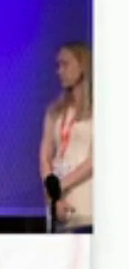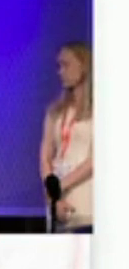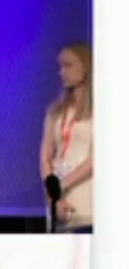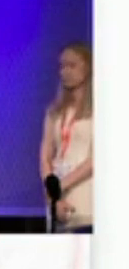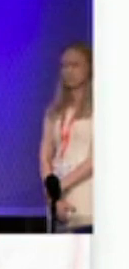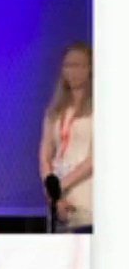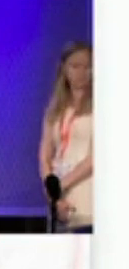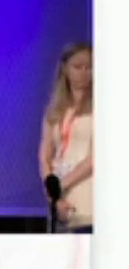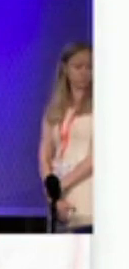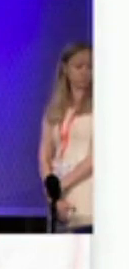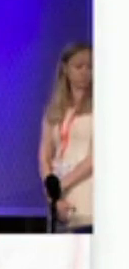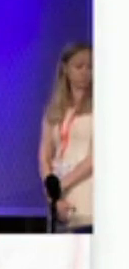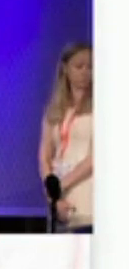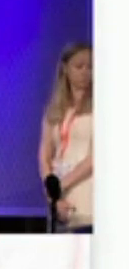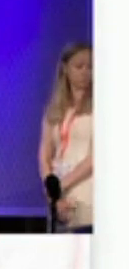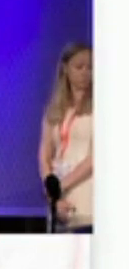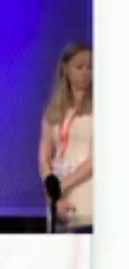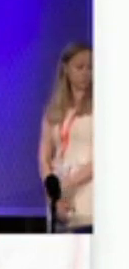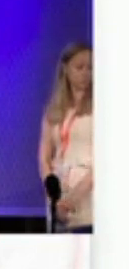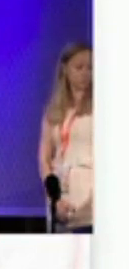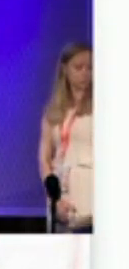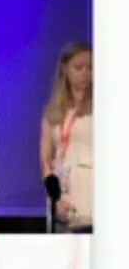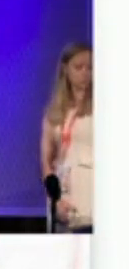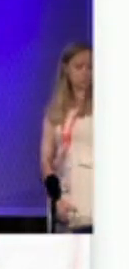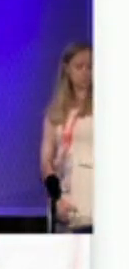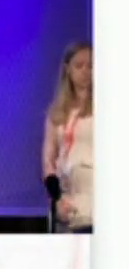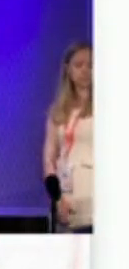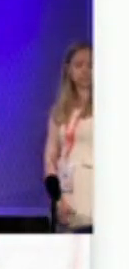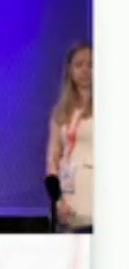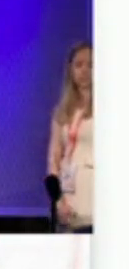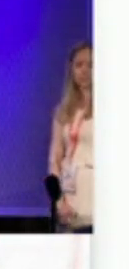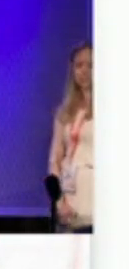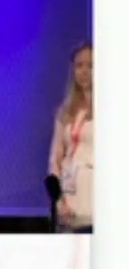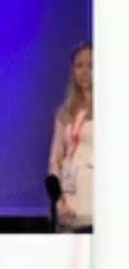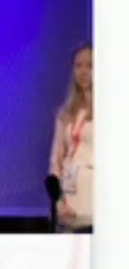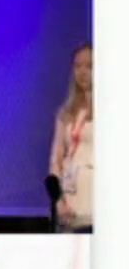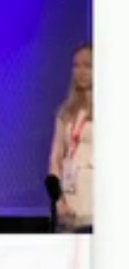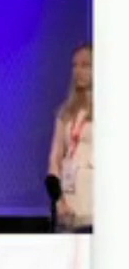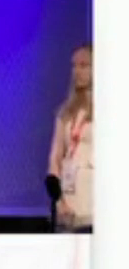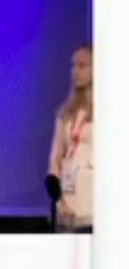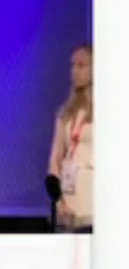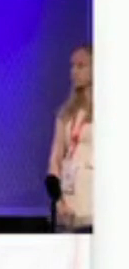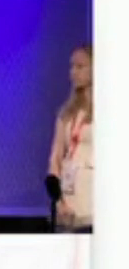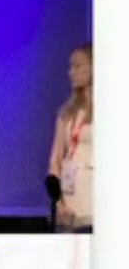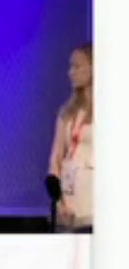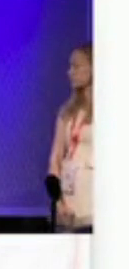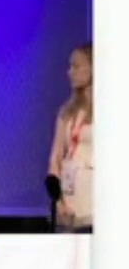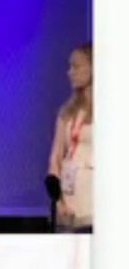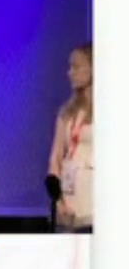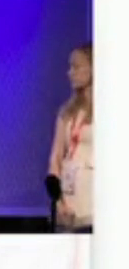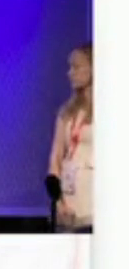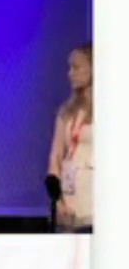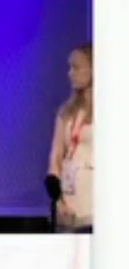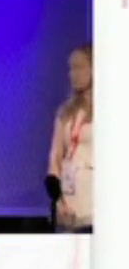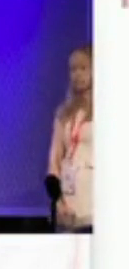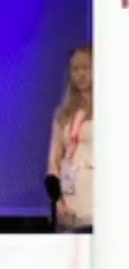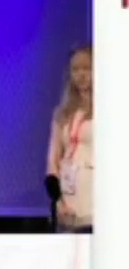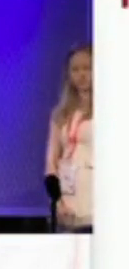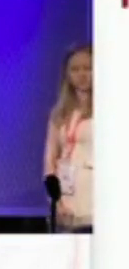subjective distressing experience, but a much larger picture that can affect someone's life.